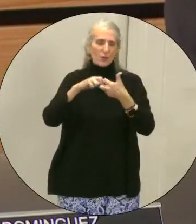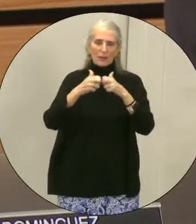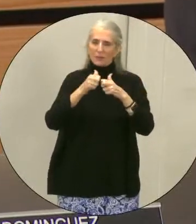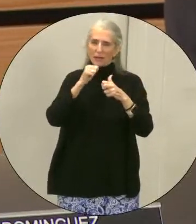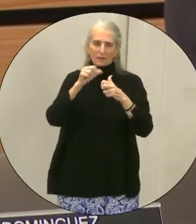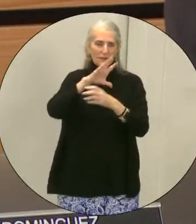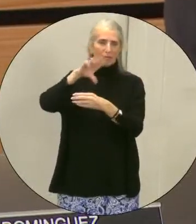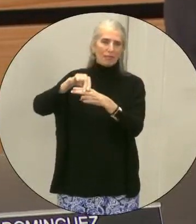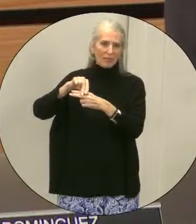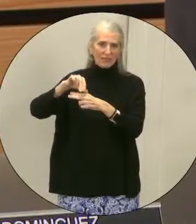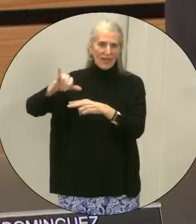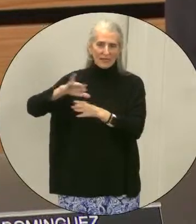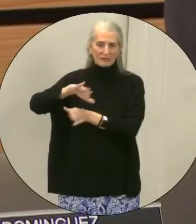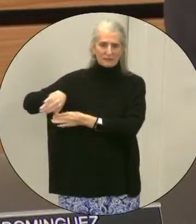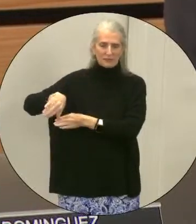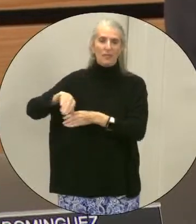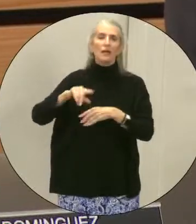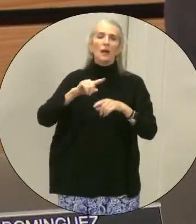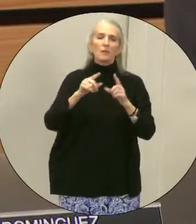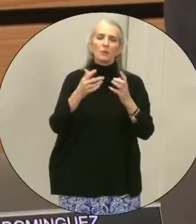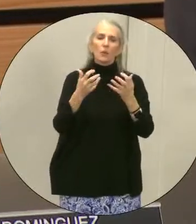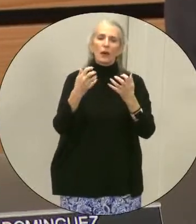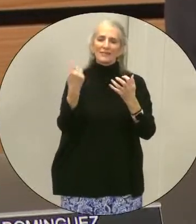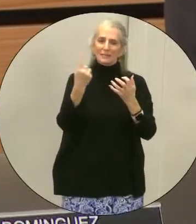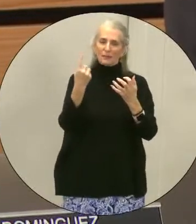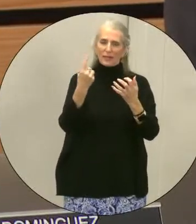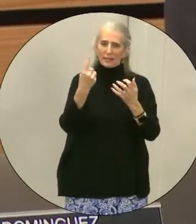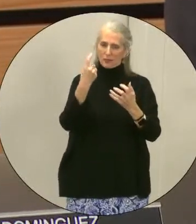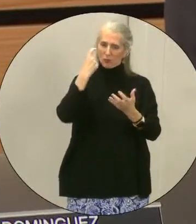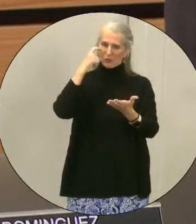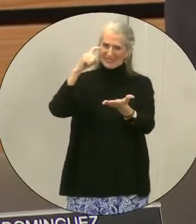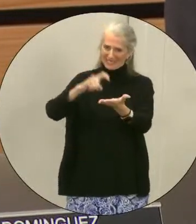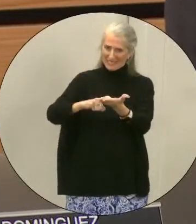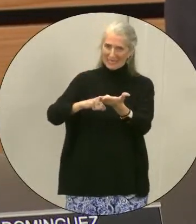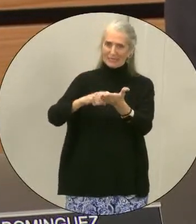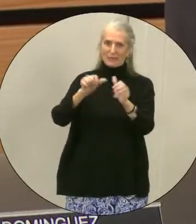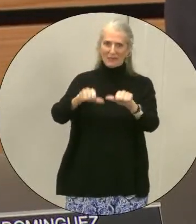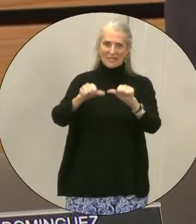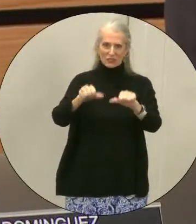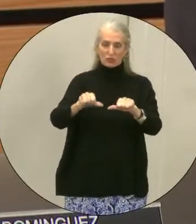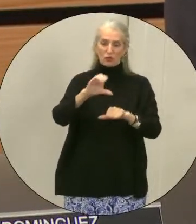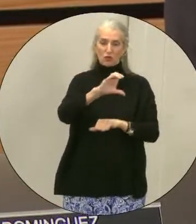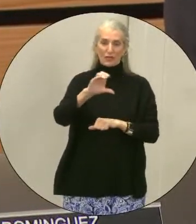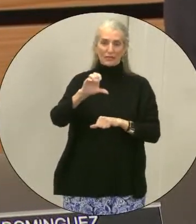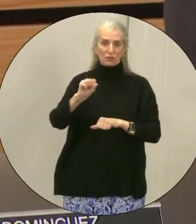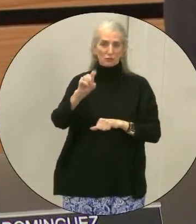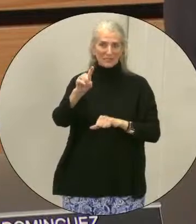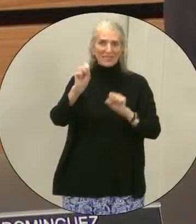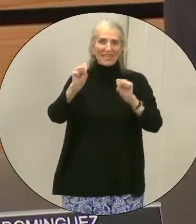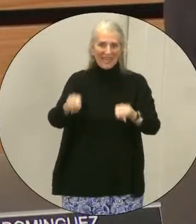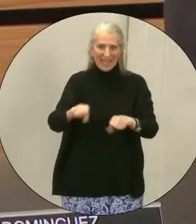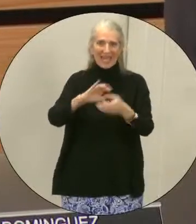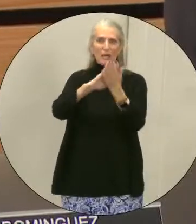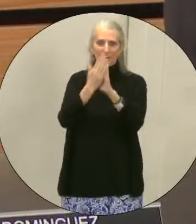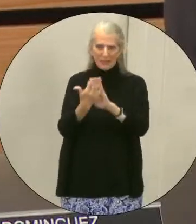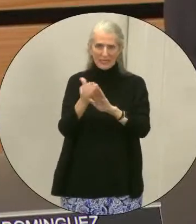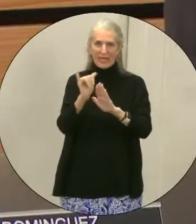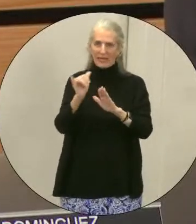but we want somebody who sees the potential that Clark County School District can be as a district, as a